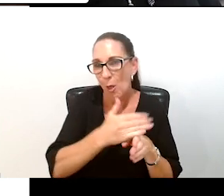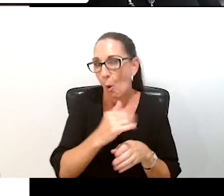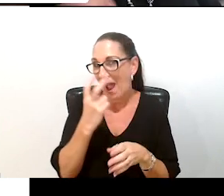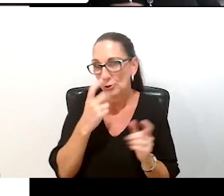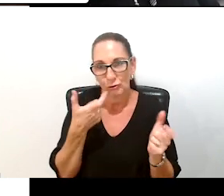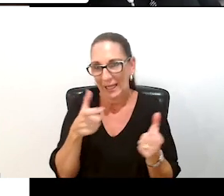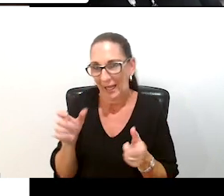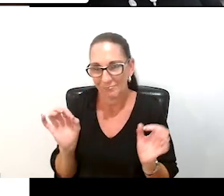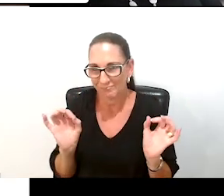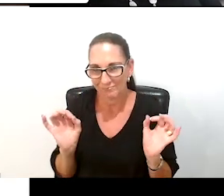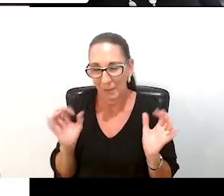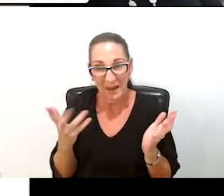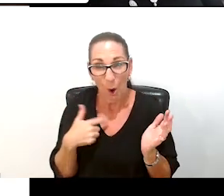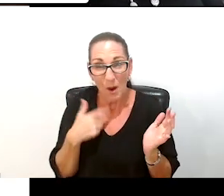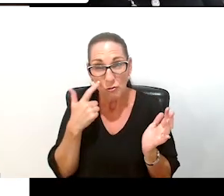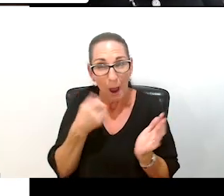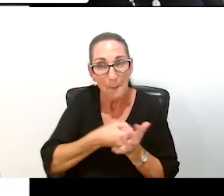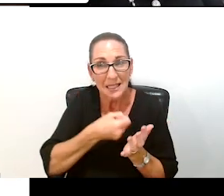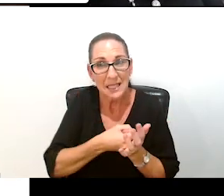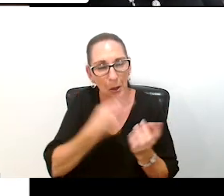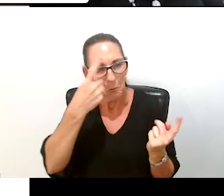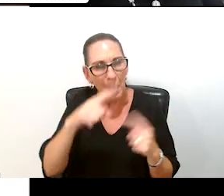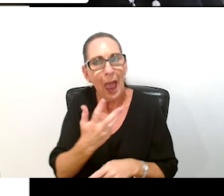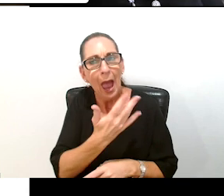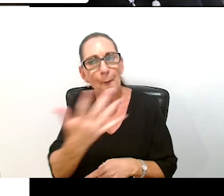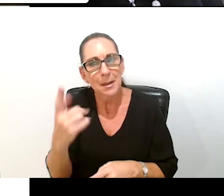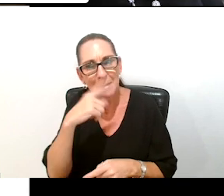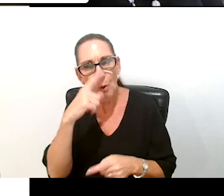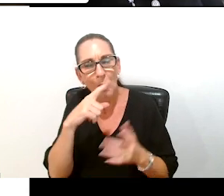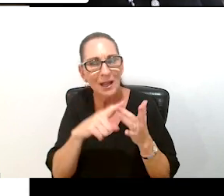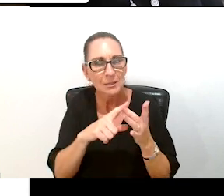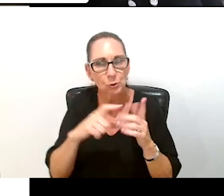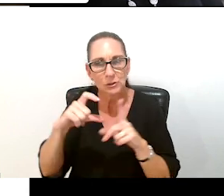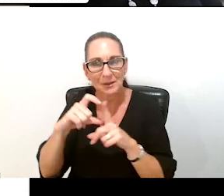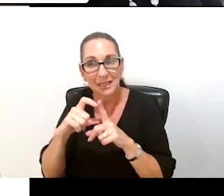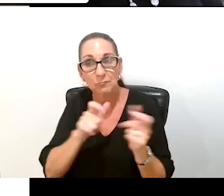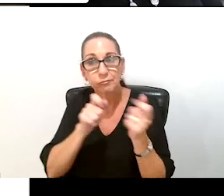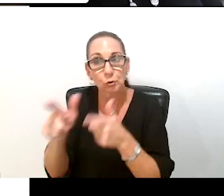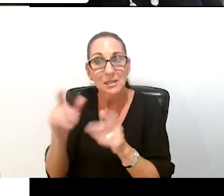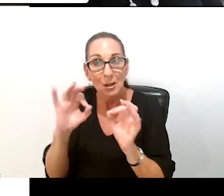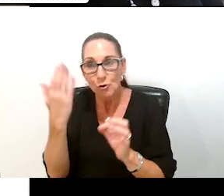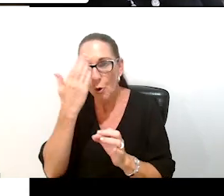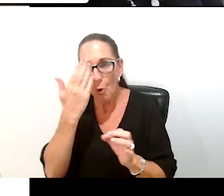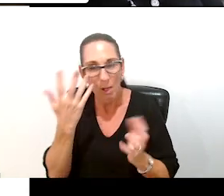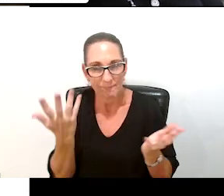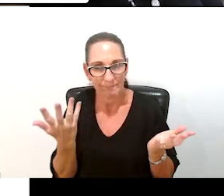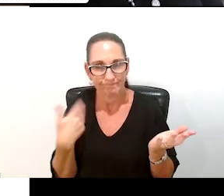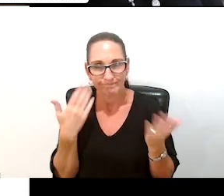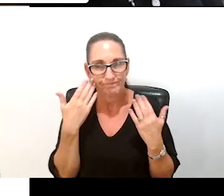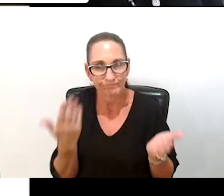even find out basic information like how many people with an intellectual disability go to special schools, or how many people with an